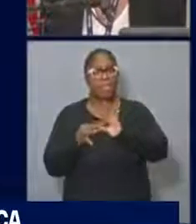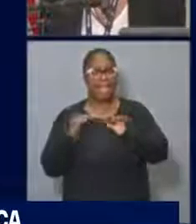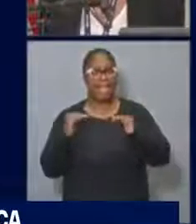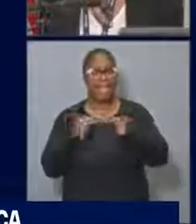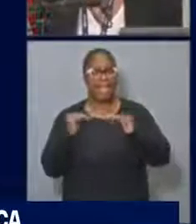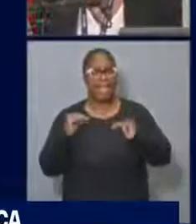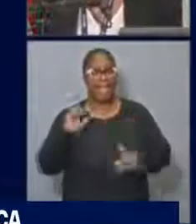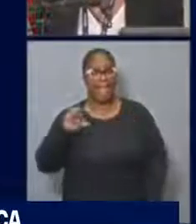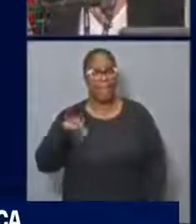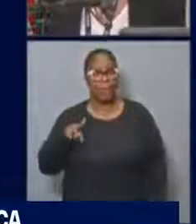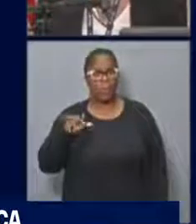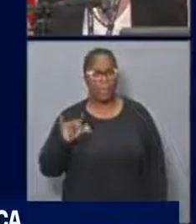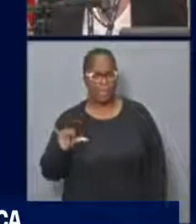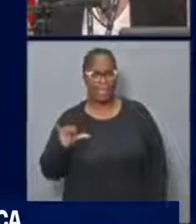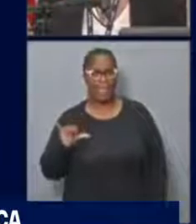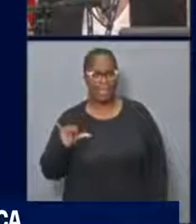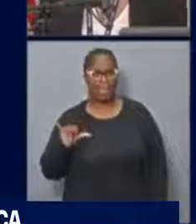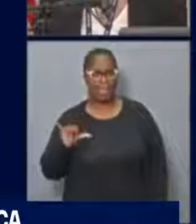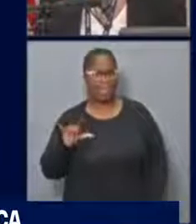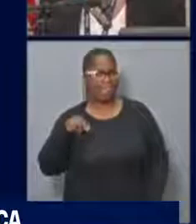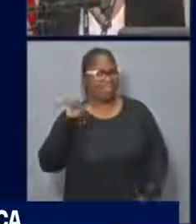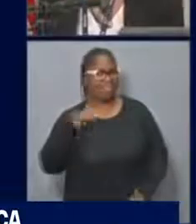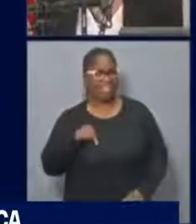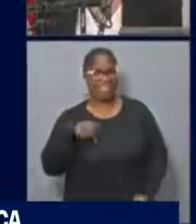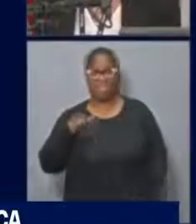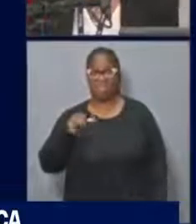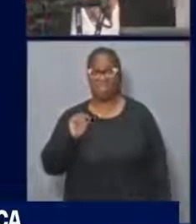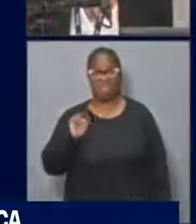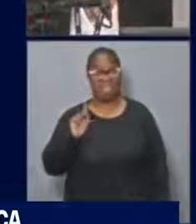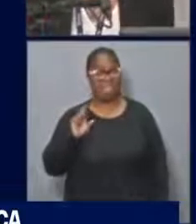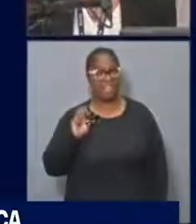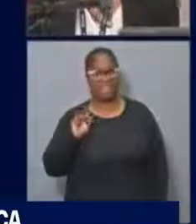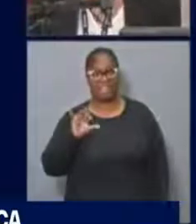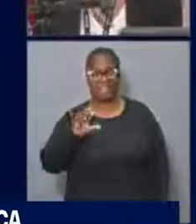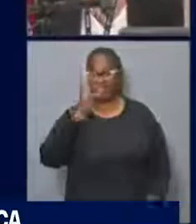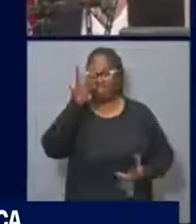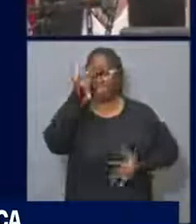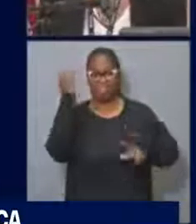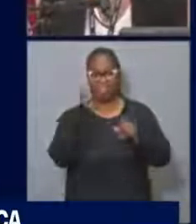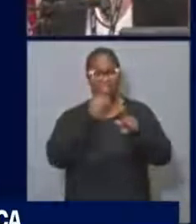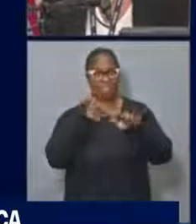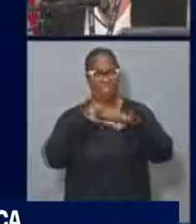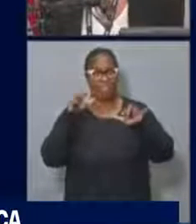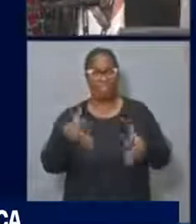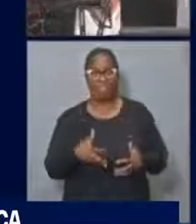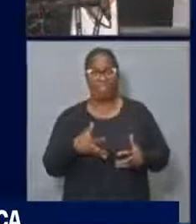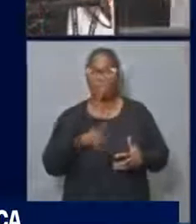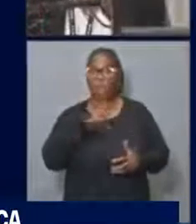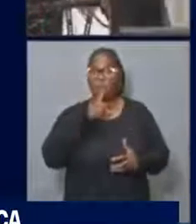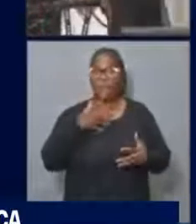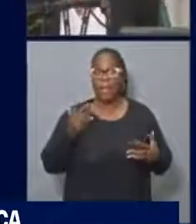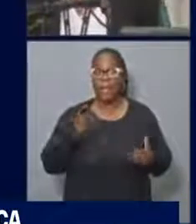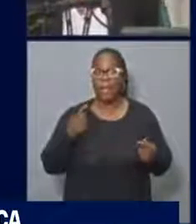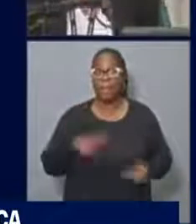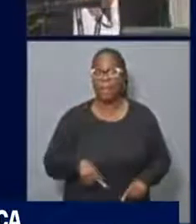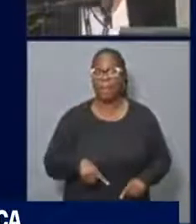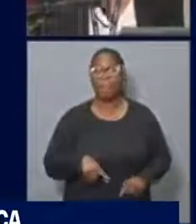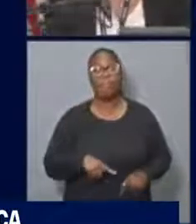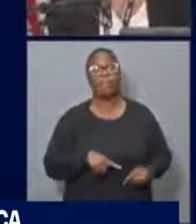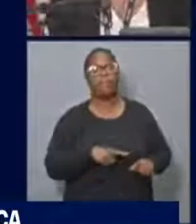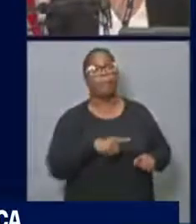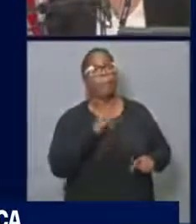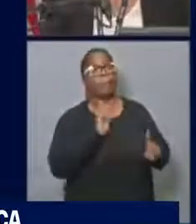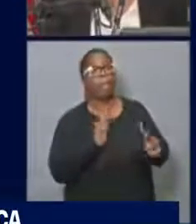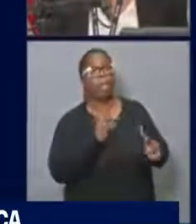and the pandemic. The reality of this pandemic is that people of color and people in high poverty areas are bearing the